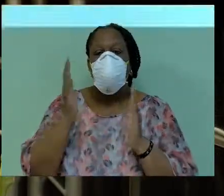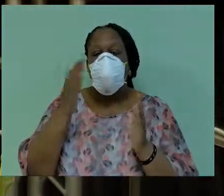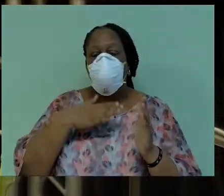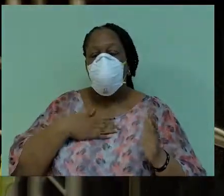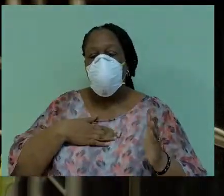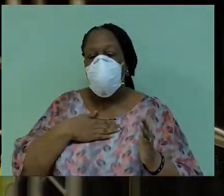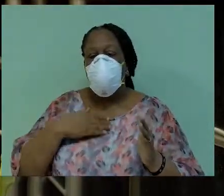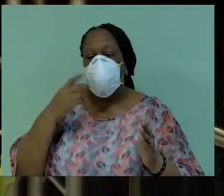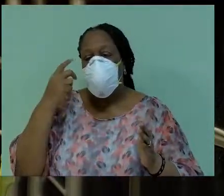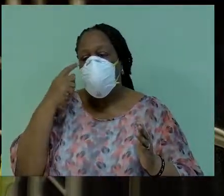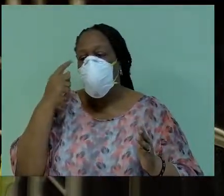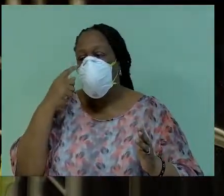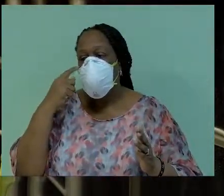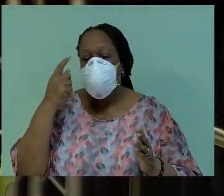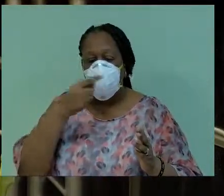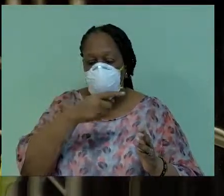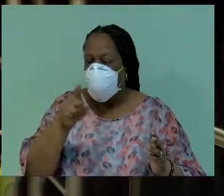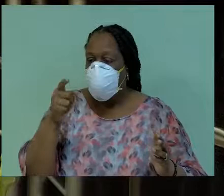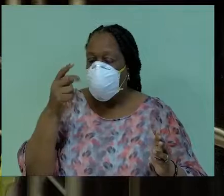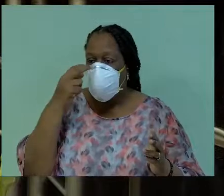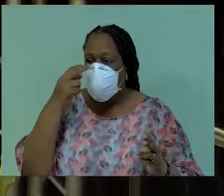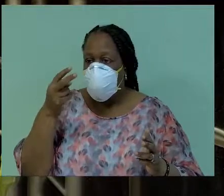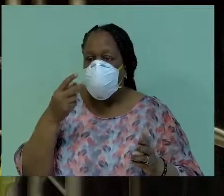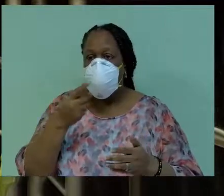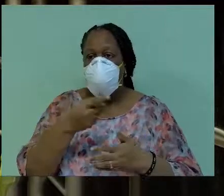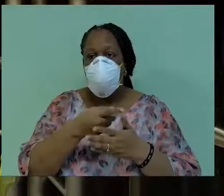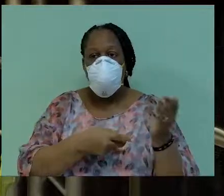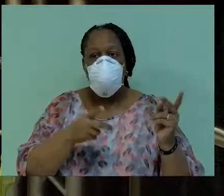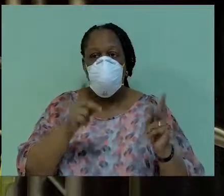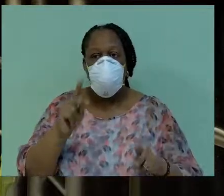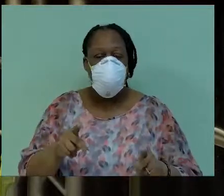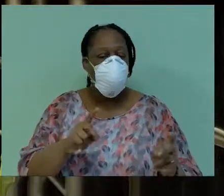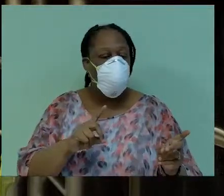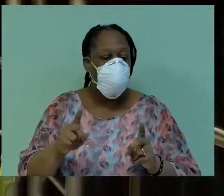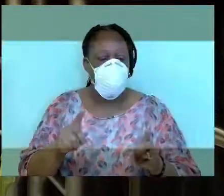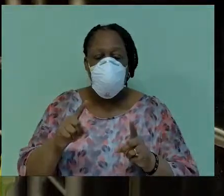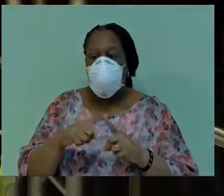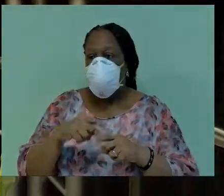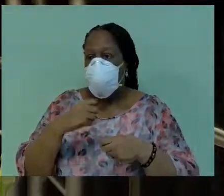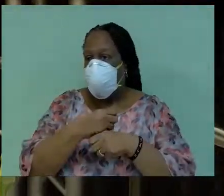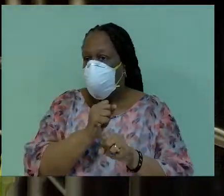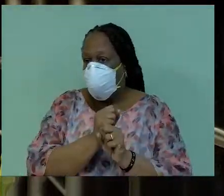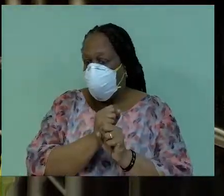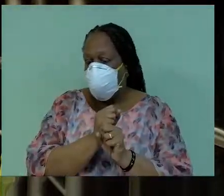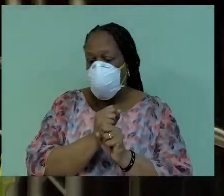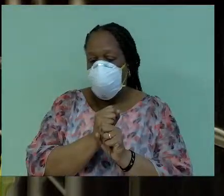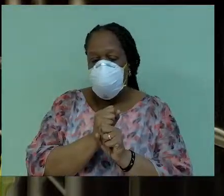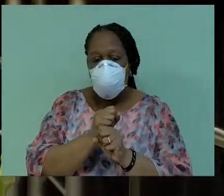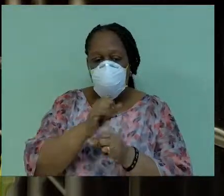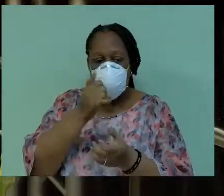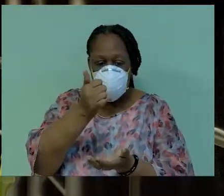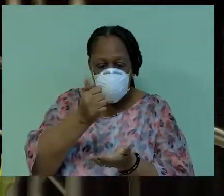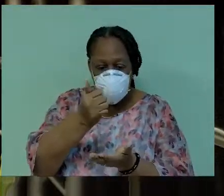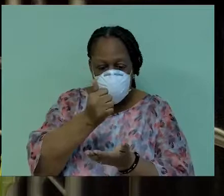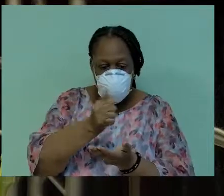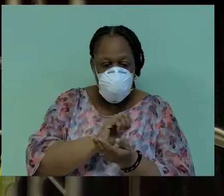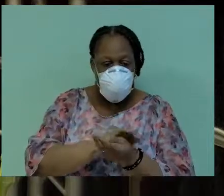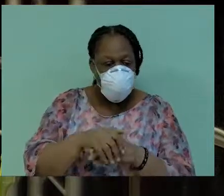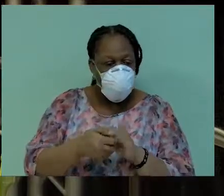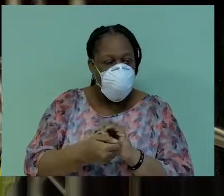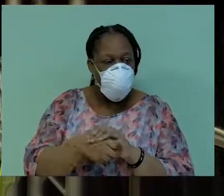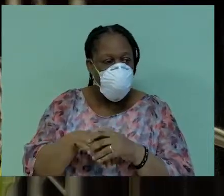community for the local hand sanitizers. We have reached out to those entities. In some instances, we have visited